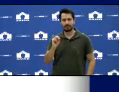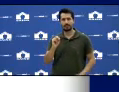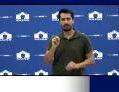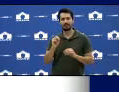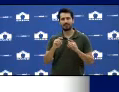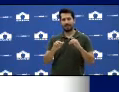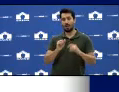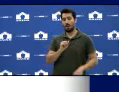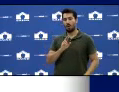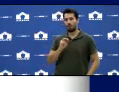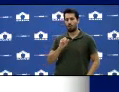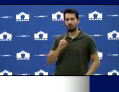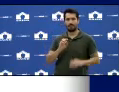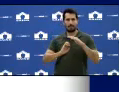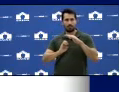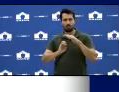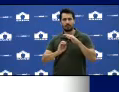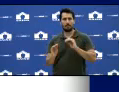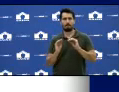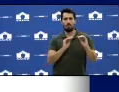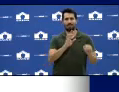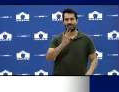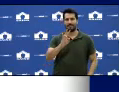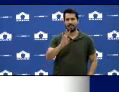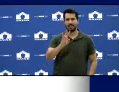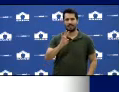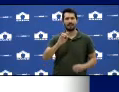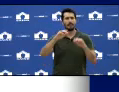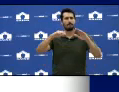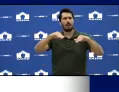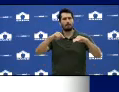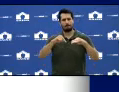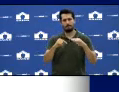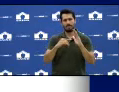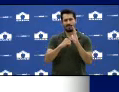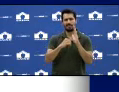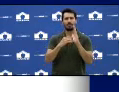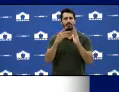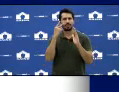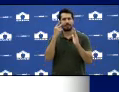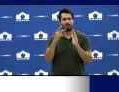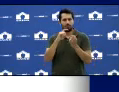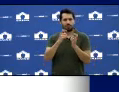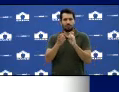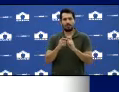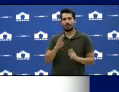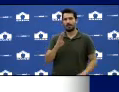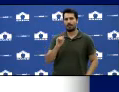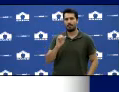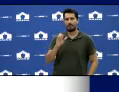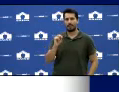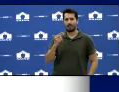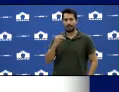Arnold Elementary into District 7. And that change at the bottom, those folks that feed into Beacon Hill Elementary